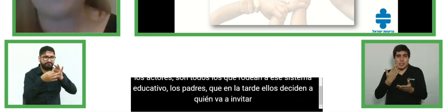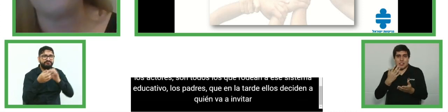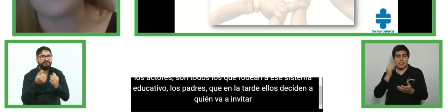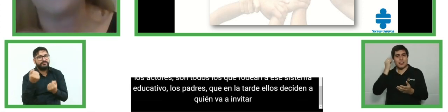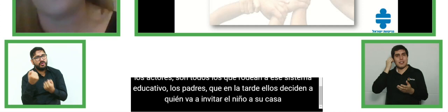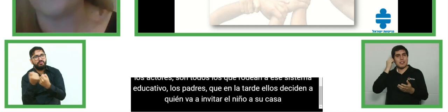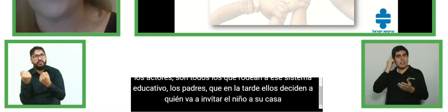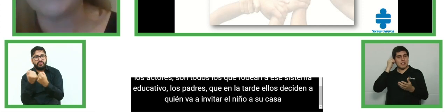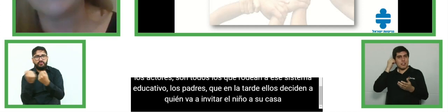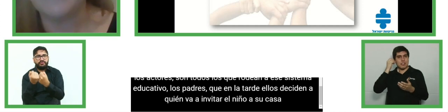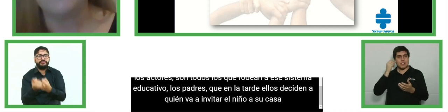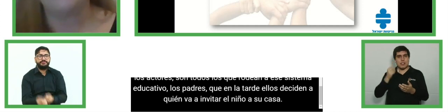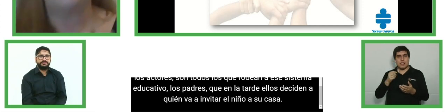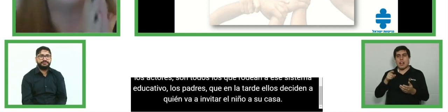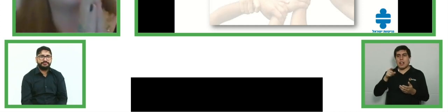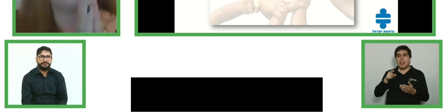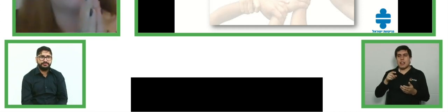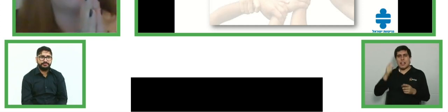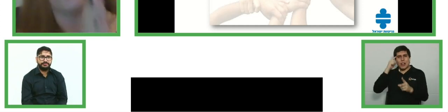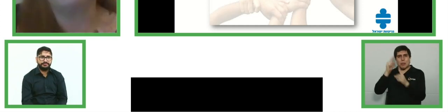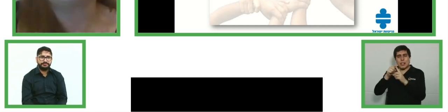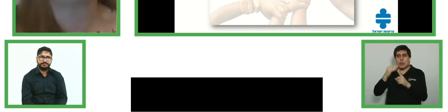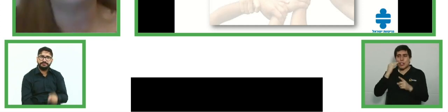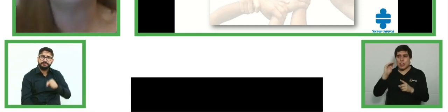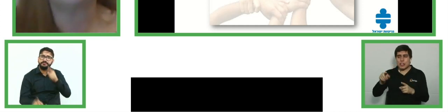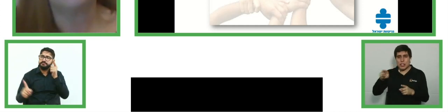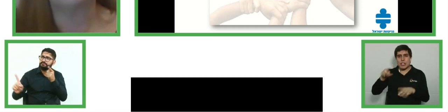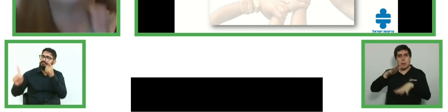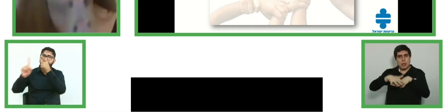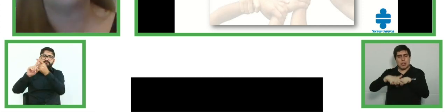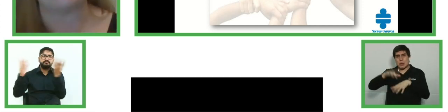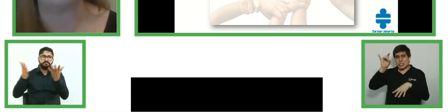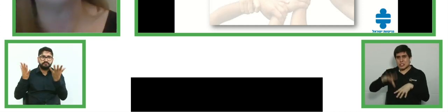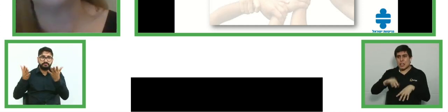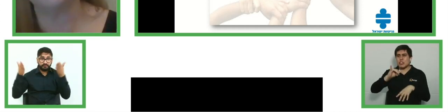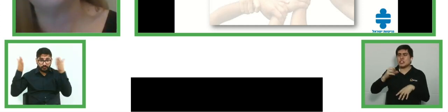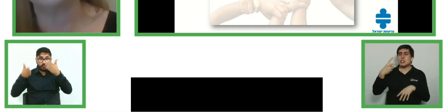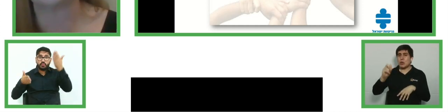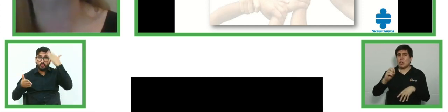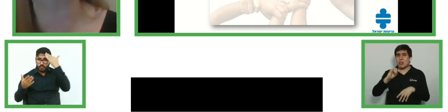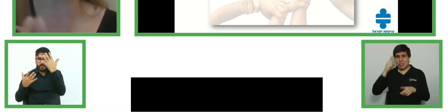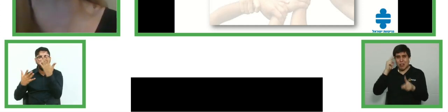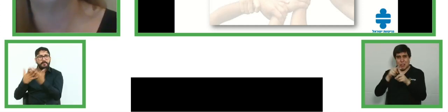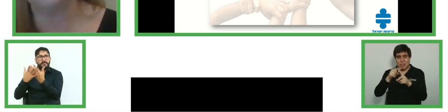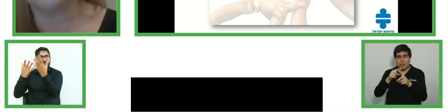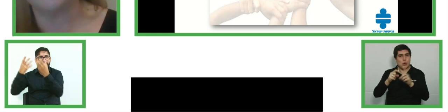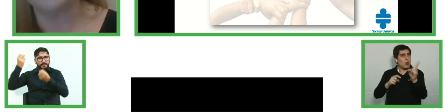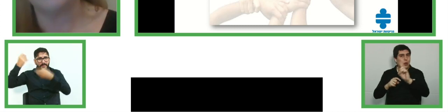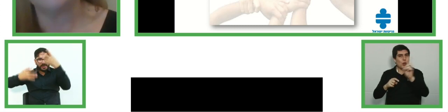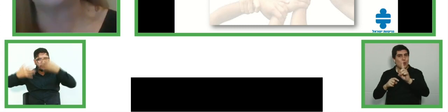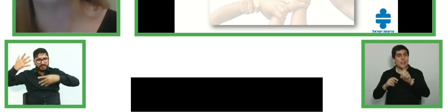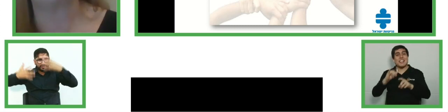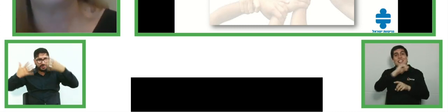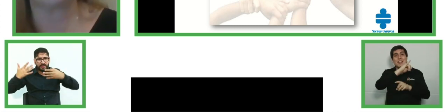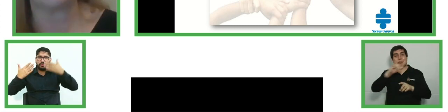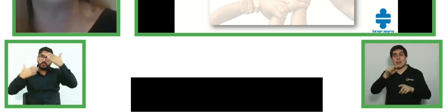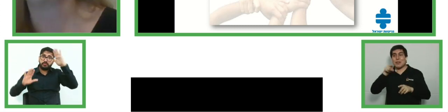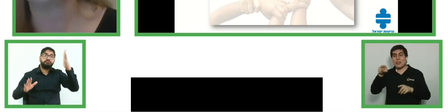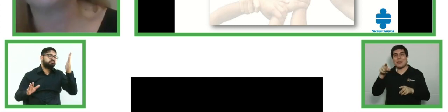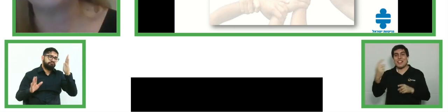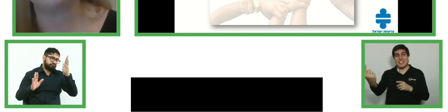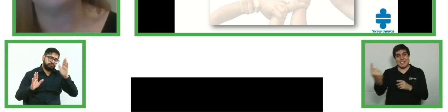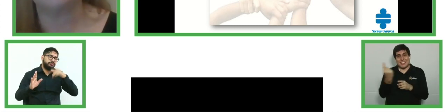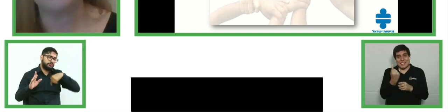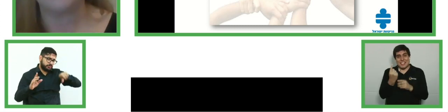for us is that in the afternoon, the child will choose to play with a child with a disability, not because the teacher said, but